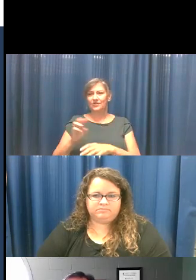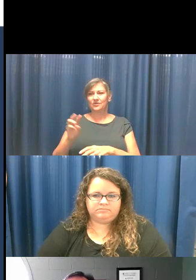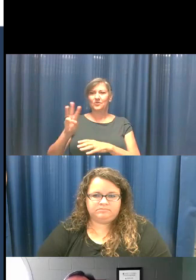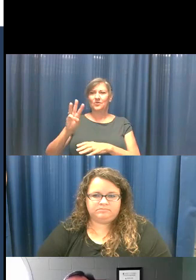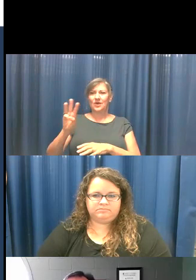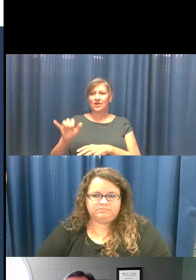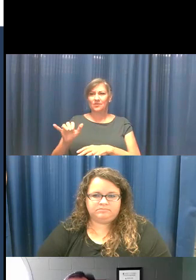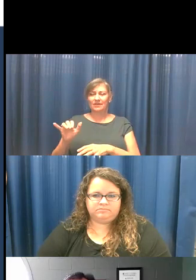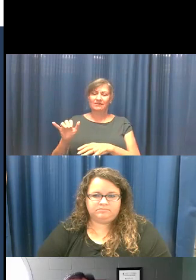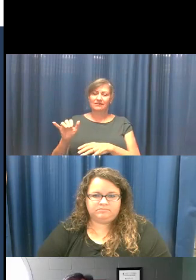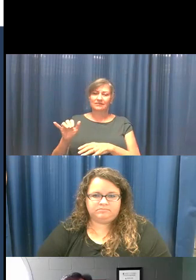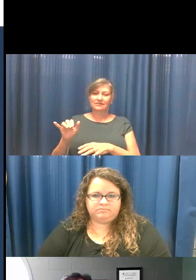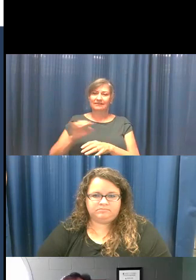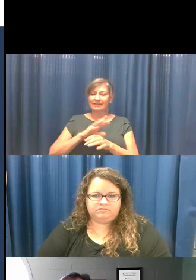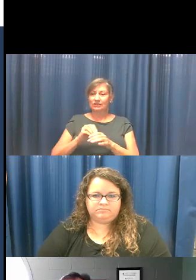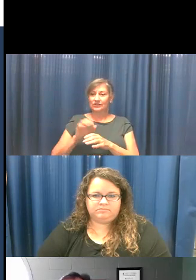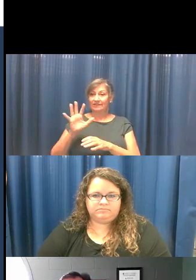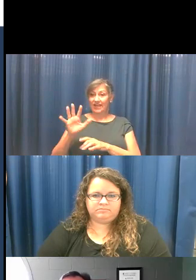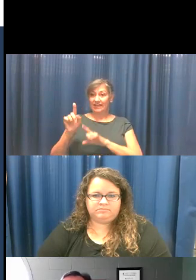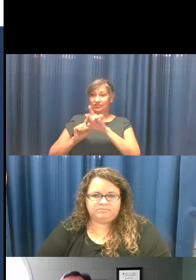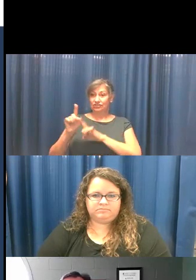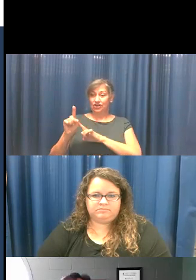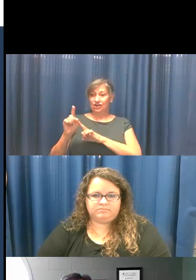including the 5-Star Chapter